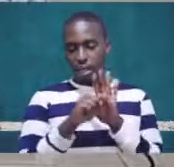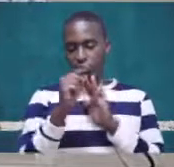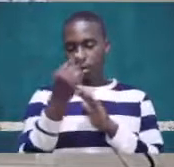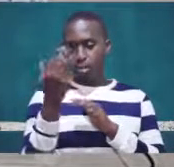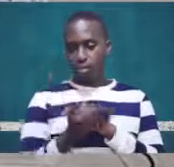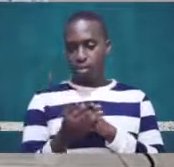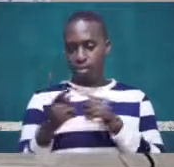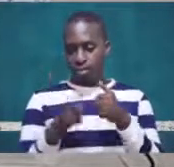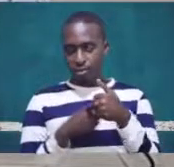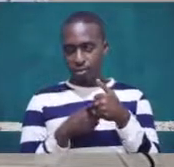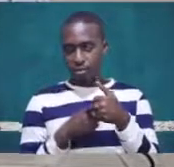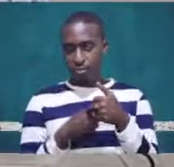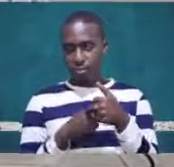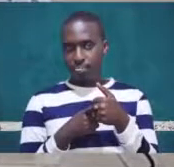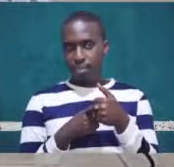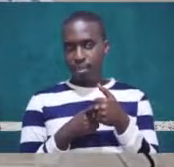over 6